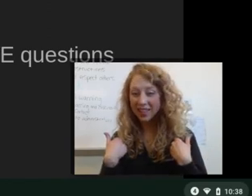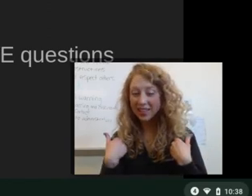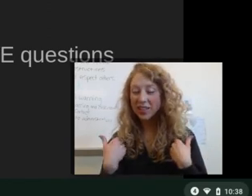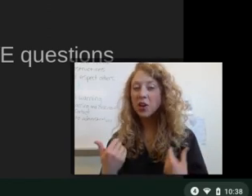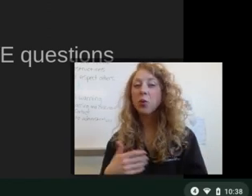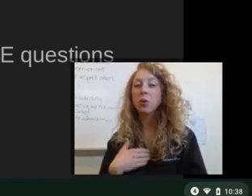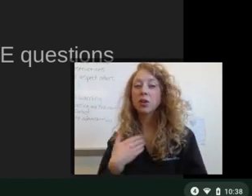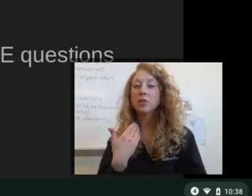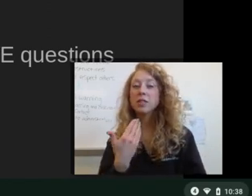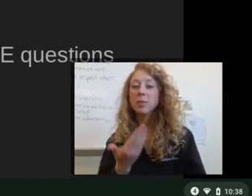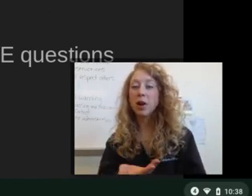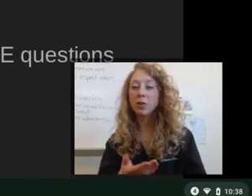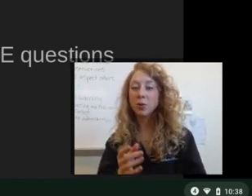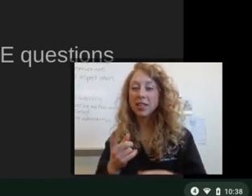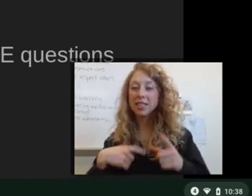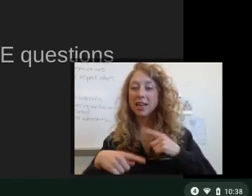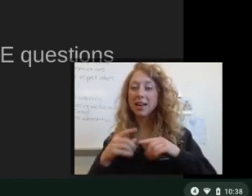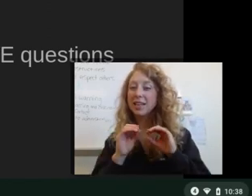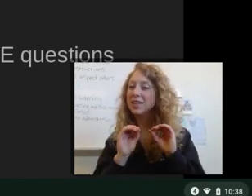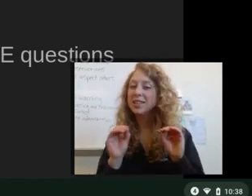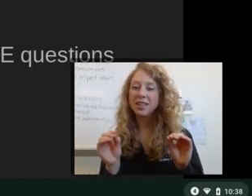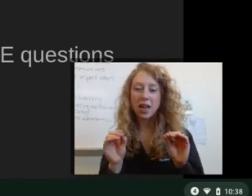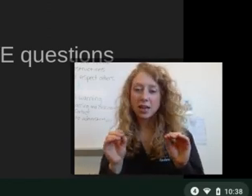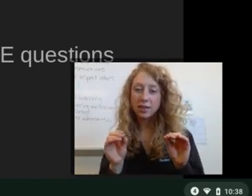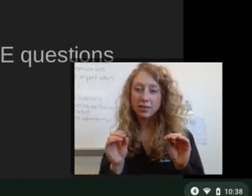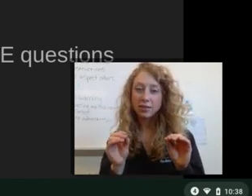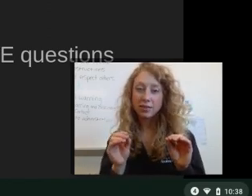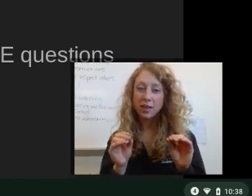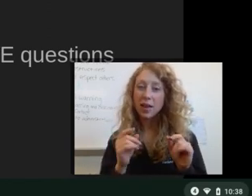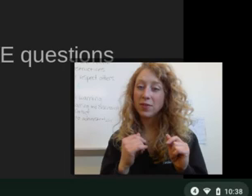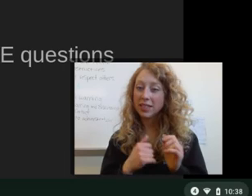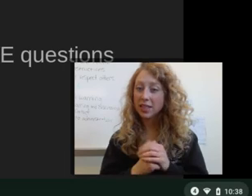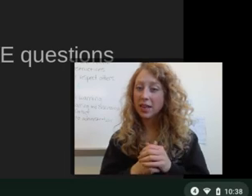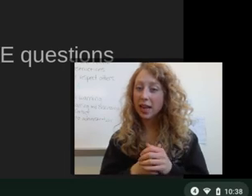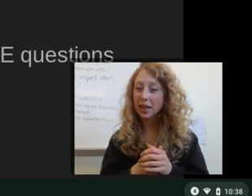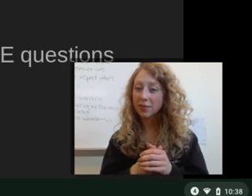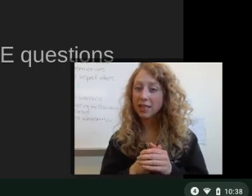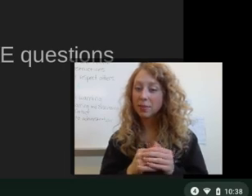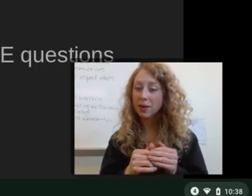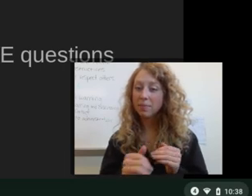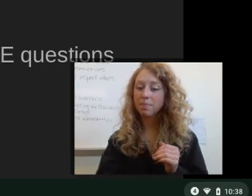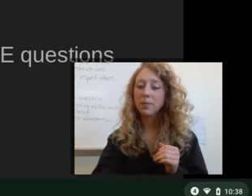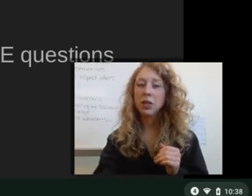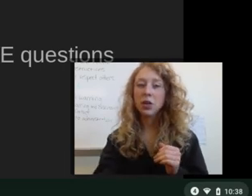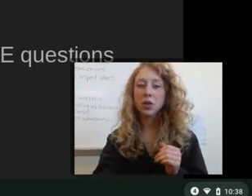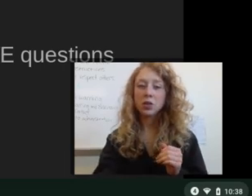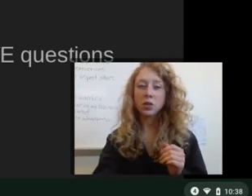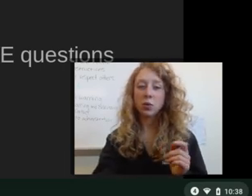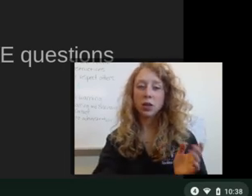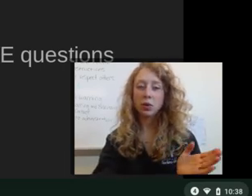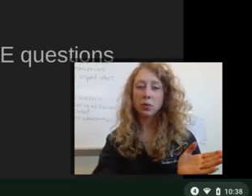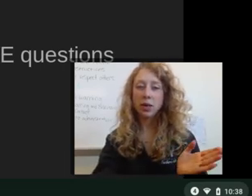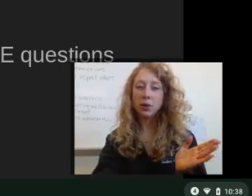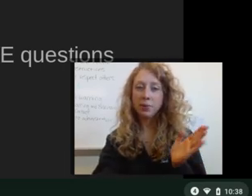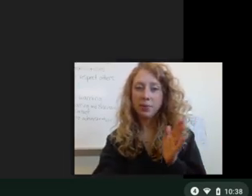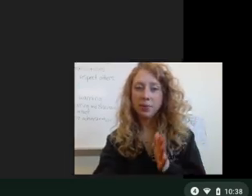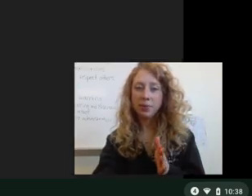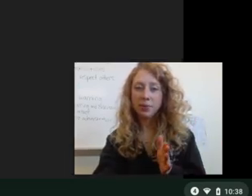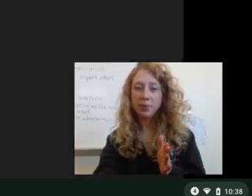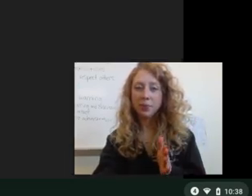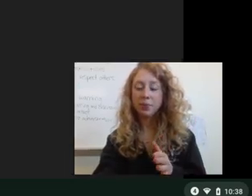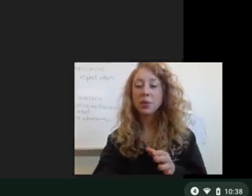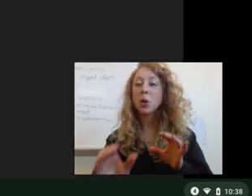in it, we're going to respond with the sign none if it's a negative statement. So here we go.